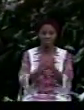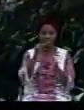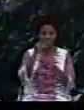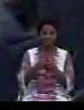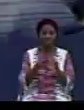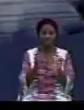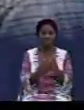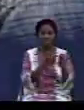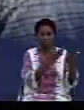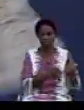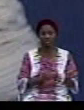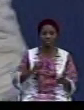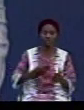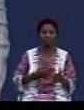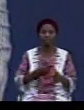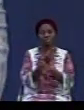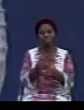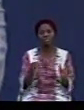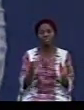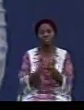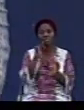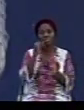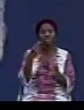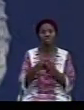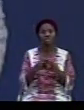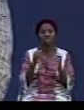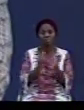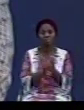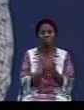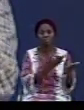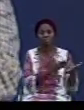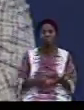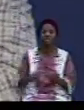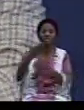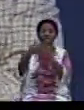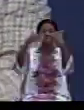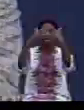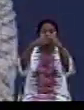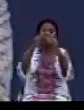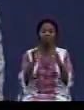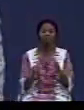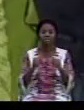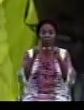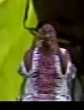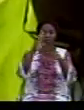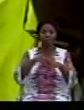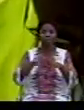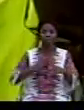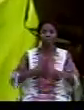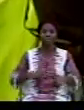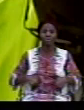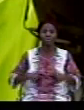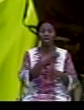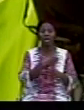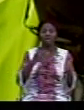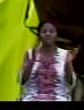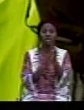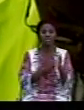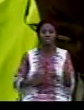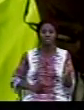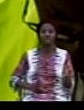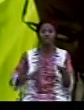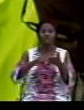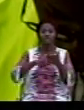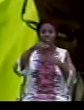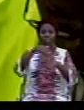deliverance. That's the name that brings heavenly blessings upon our lives. And praise the Lord, tonight